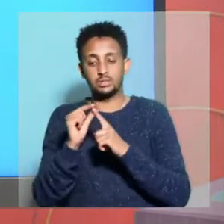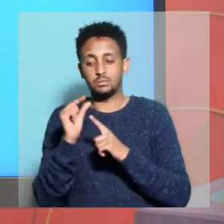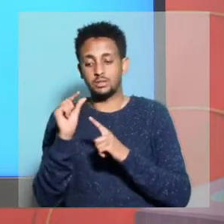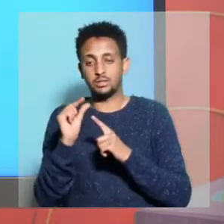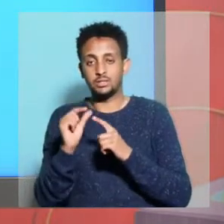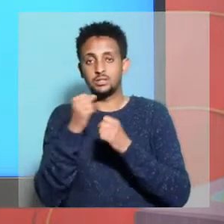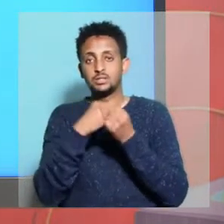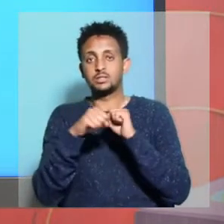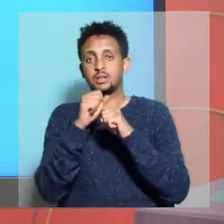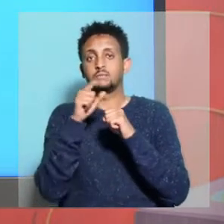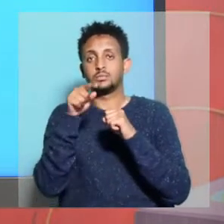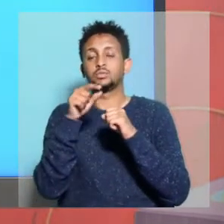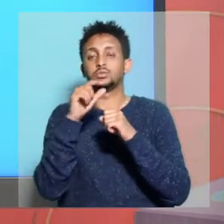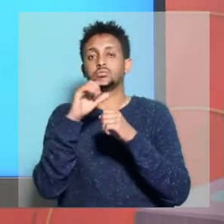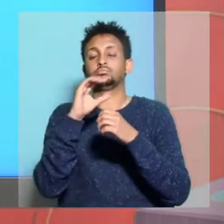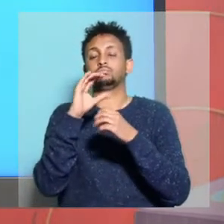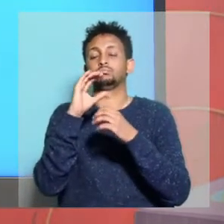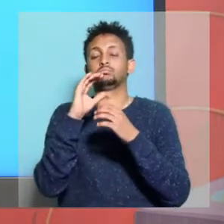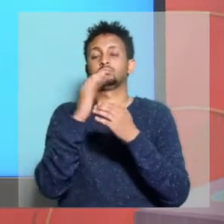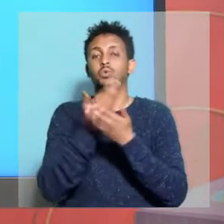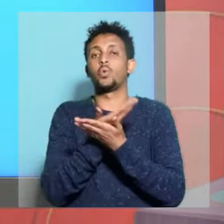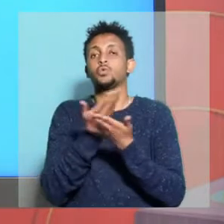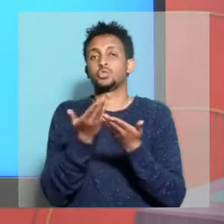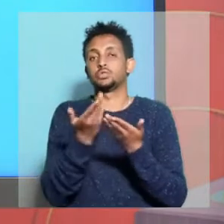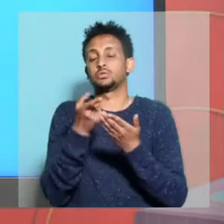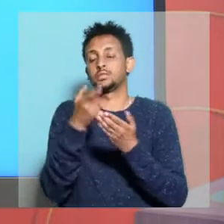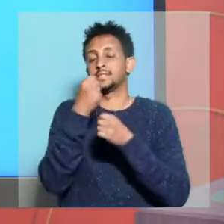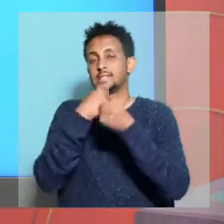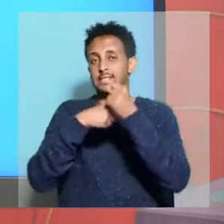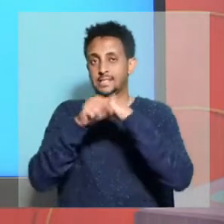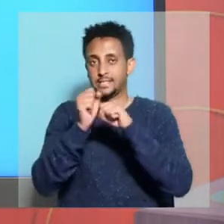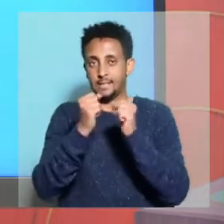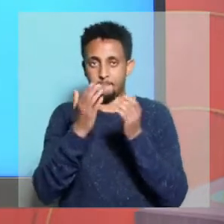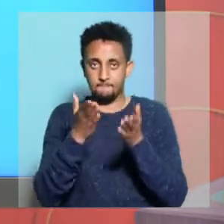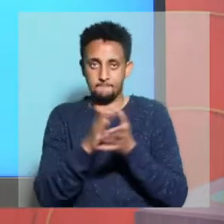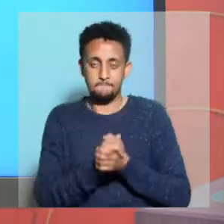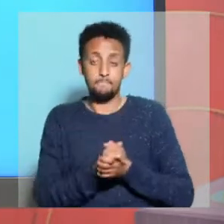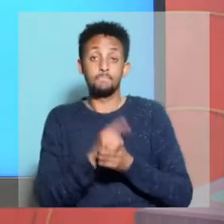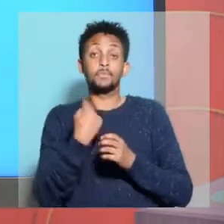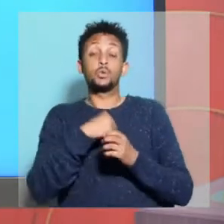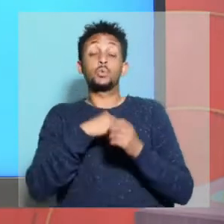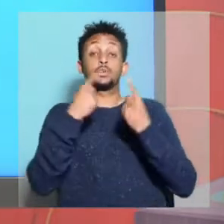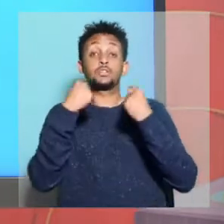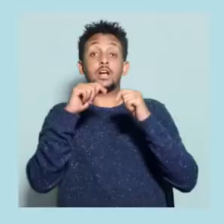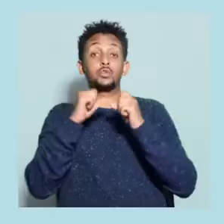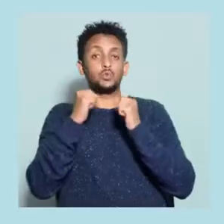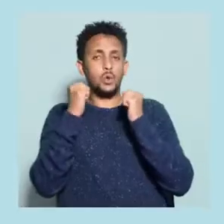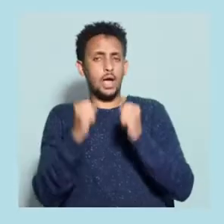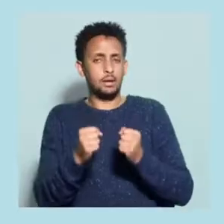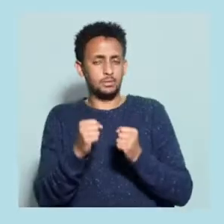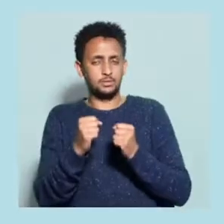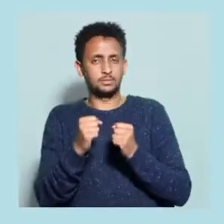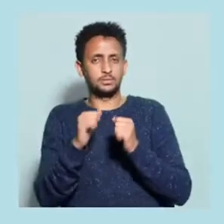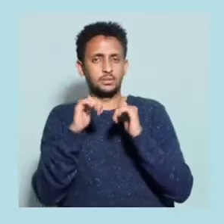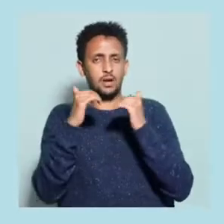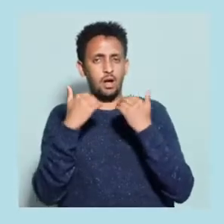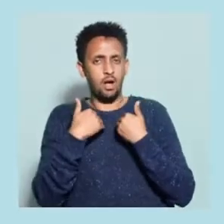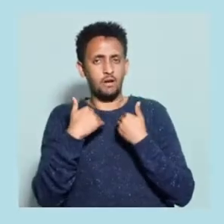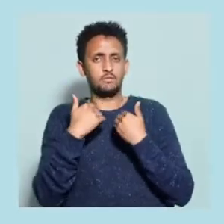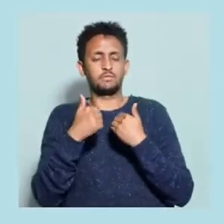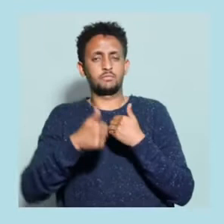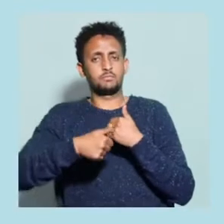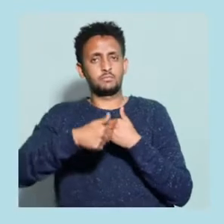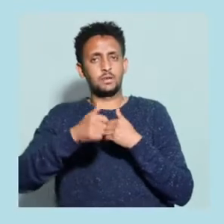try to apply those conditions on these two systems. And you are able to have a